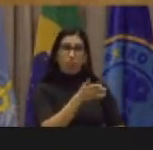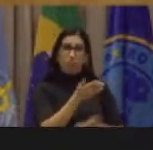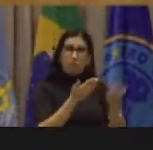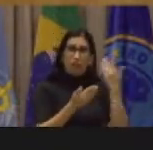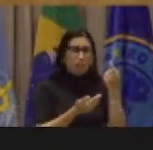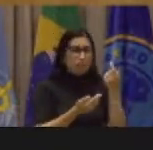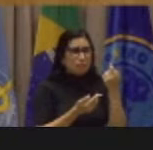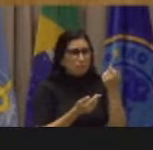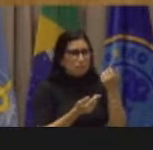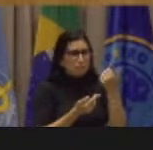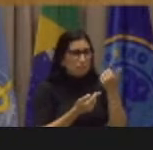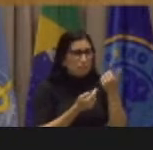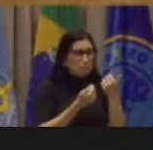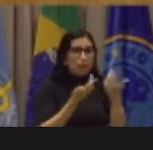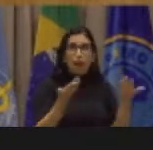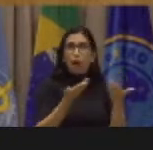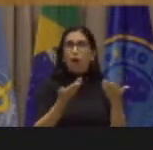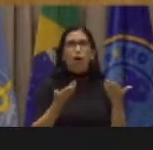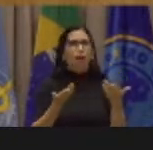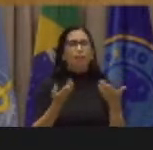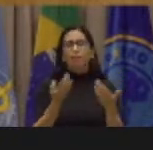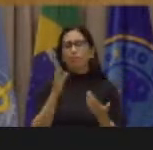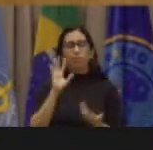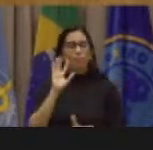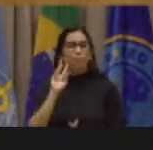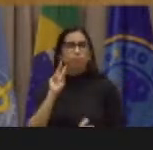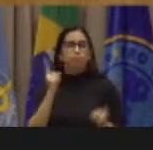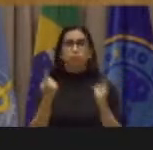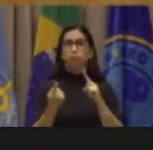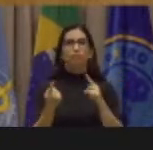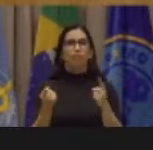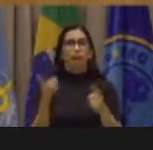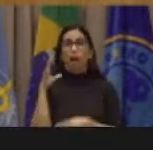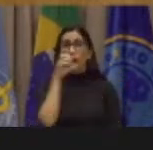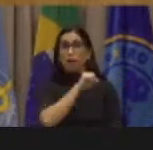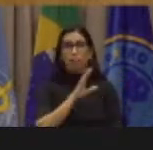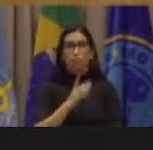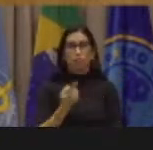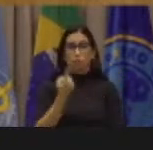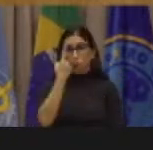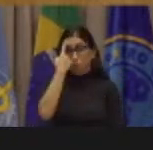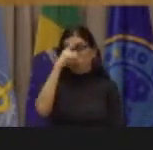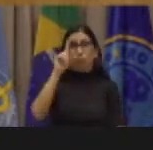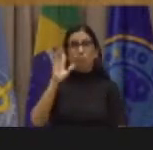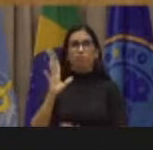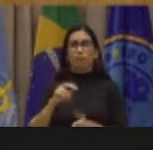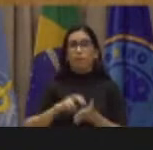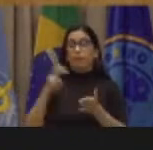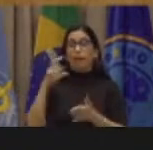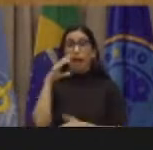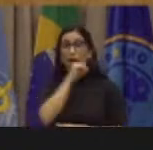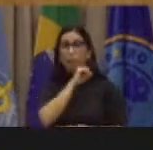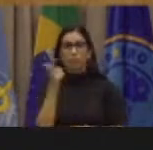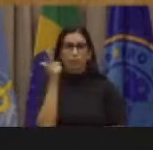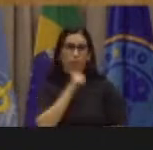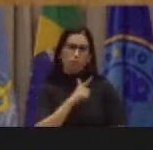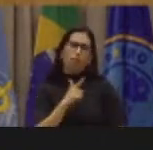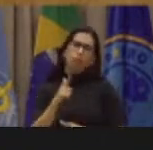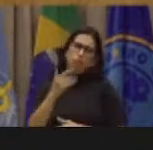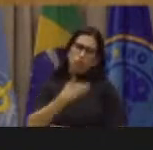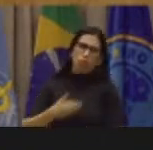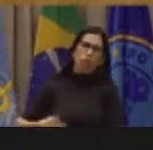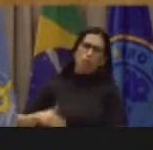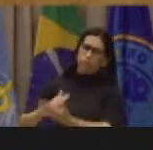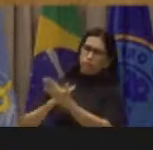ICU beds. We learn how to do it in a morning, create many beds in one morning, thanks to